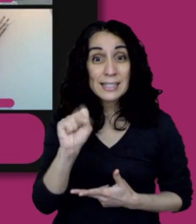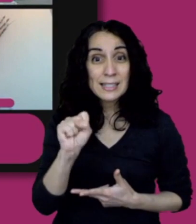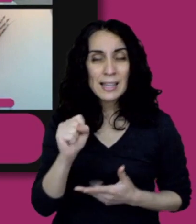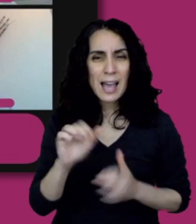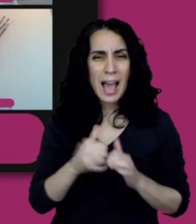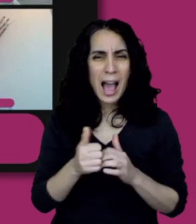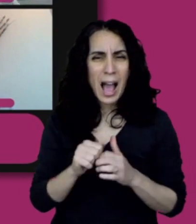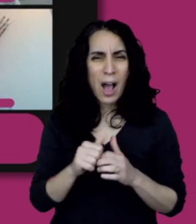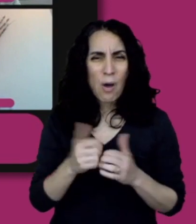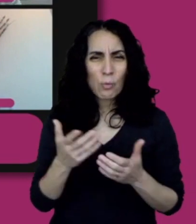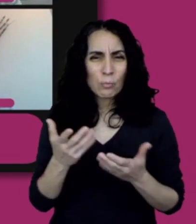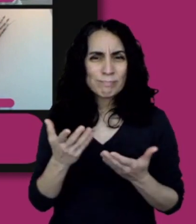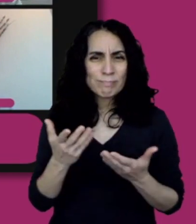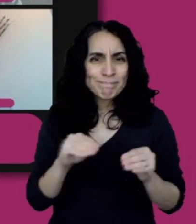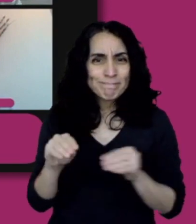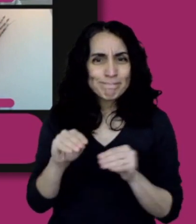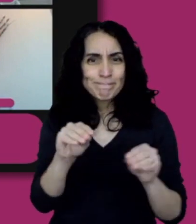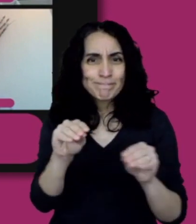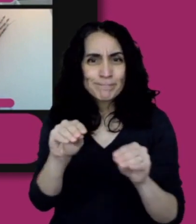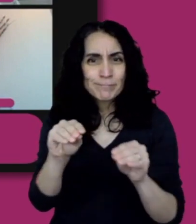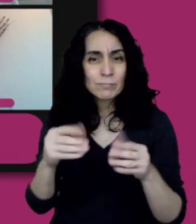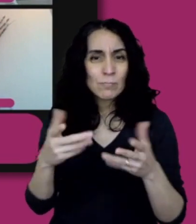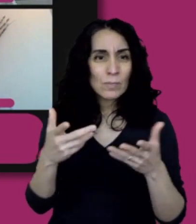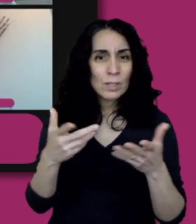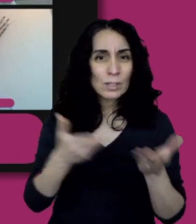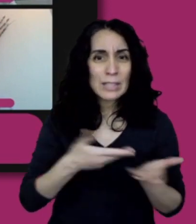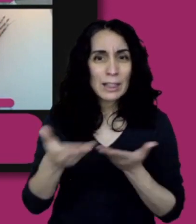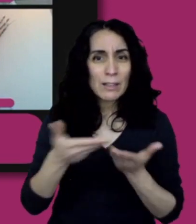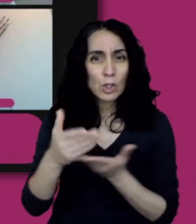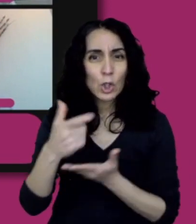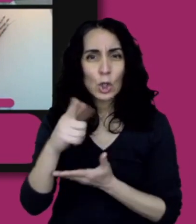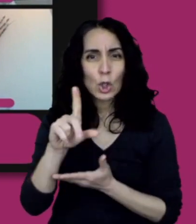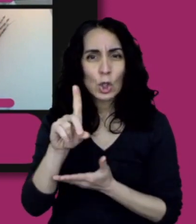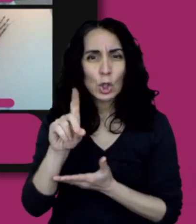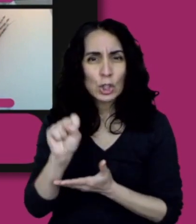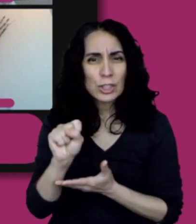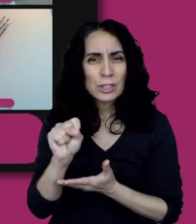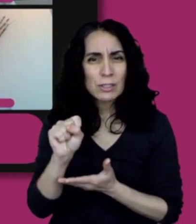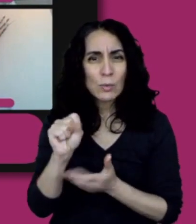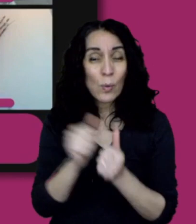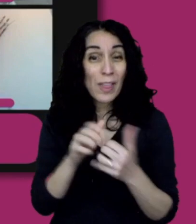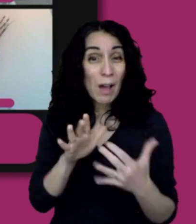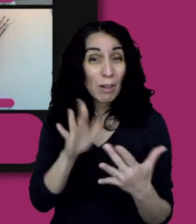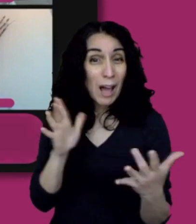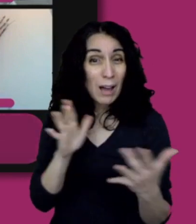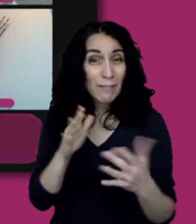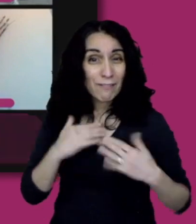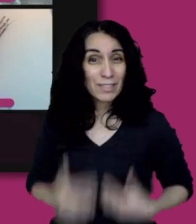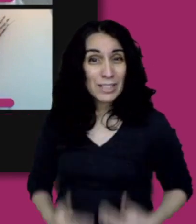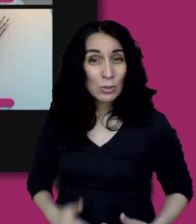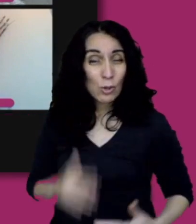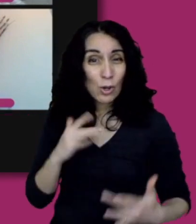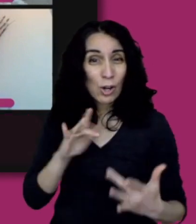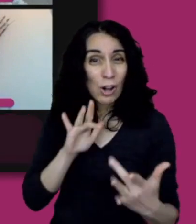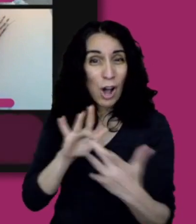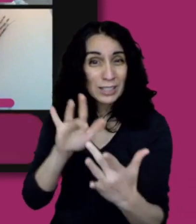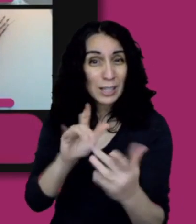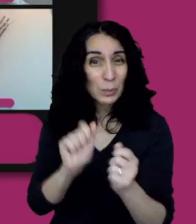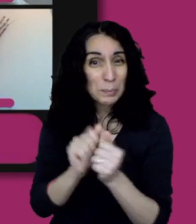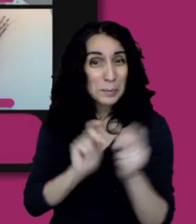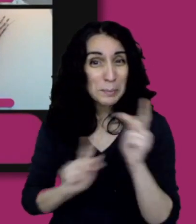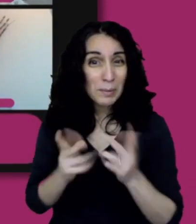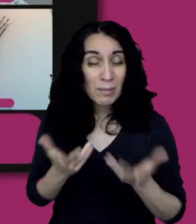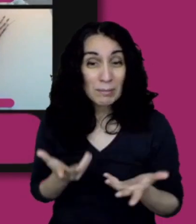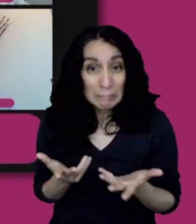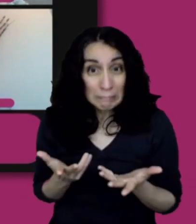logistics of how do we move goods around where we don't have a lot of physical contact with people. There's two examples really that